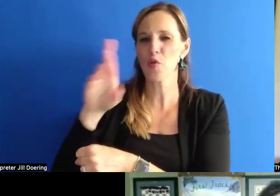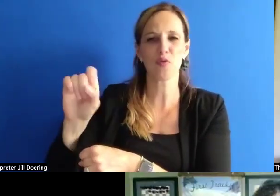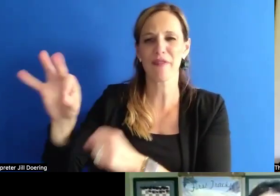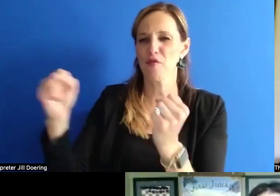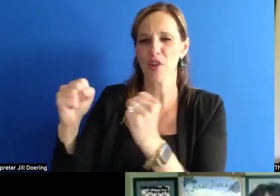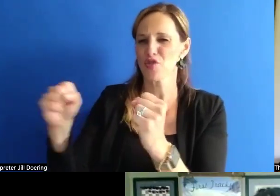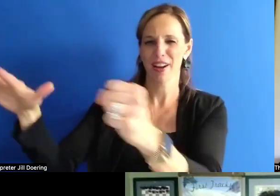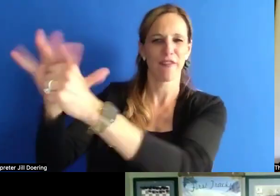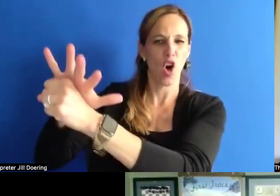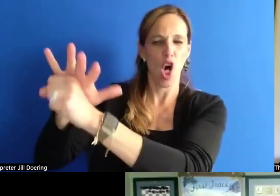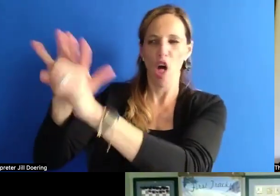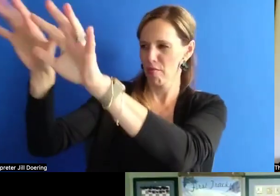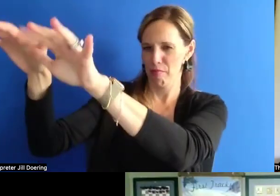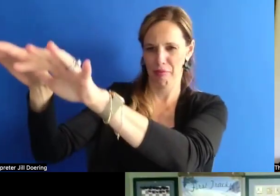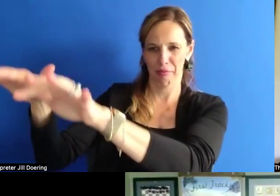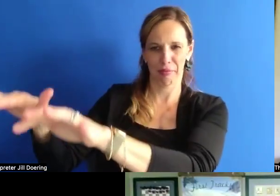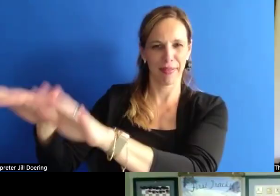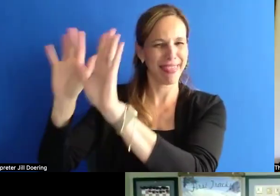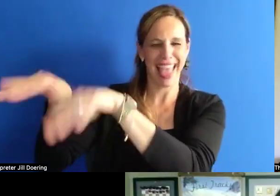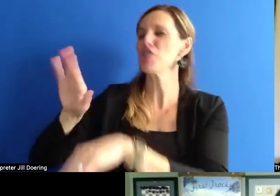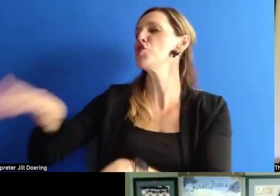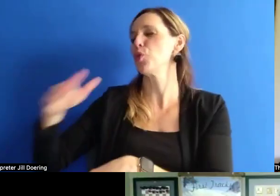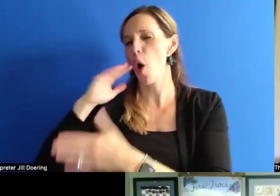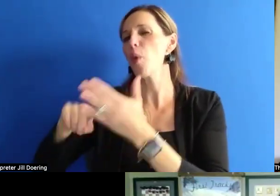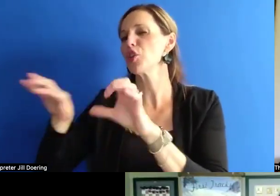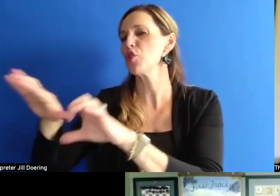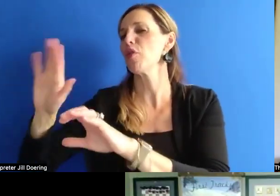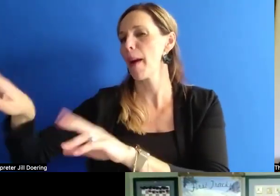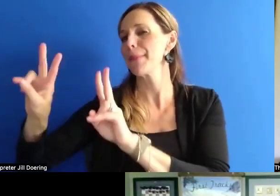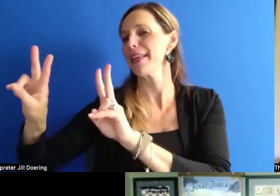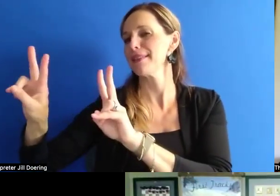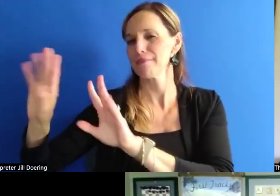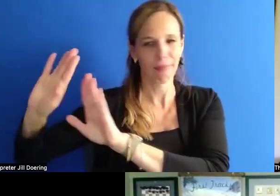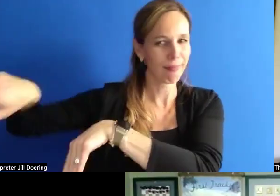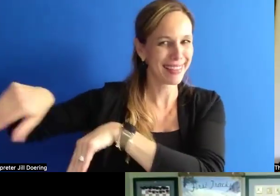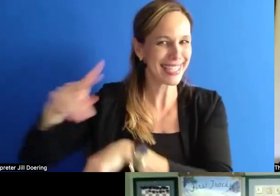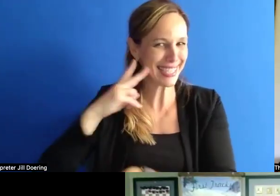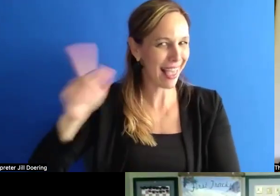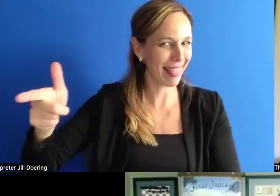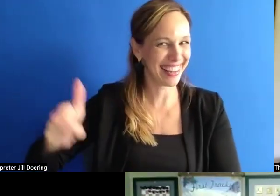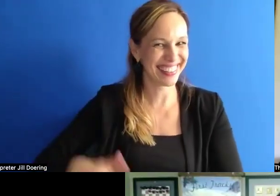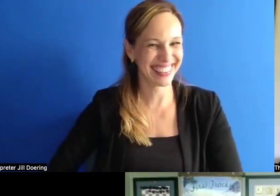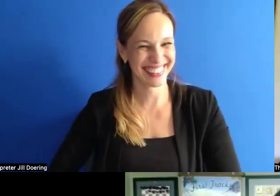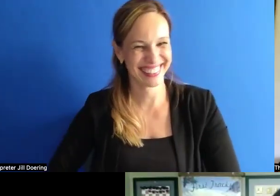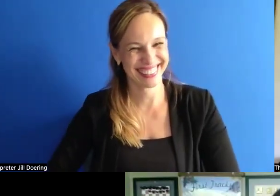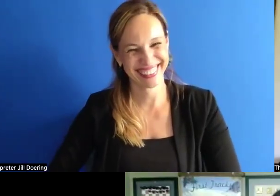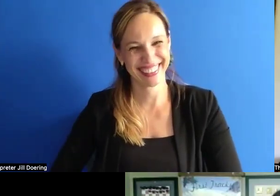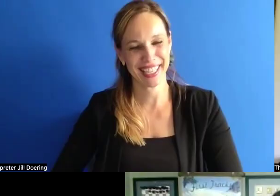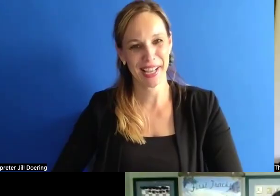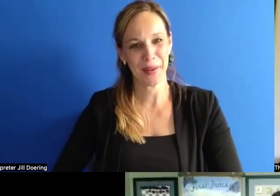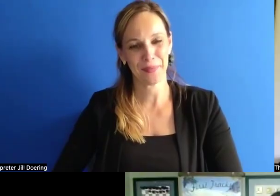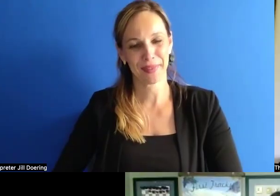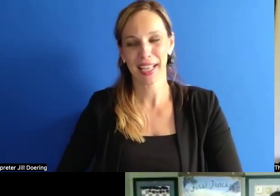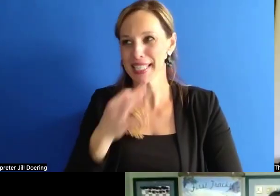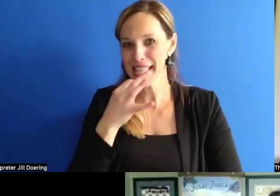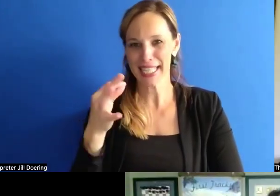are stocked, got water, you know what to do. I'm You're good. good. See you later. So what time when you Thanksgiving